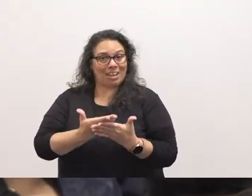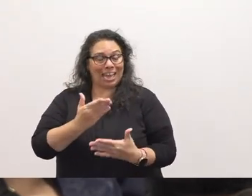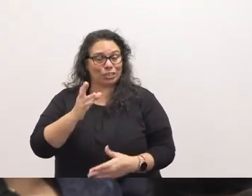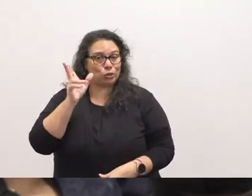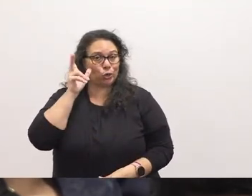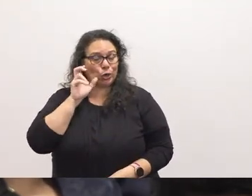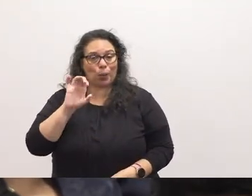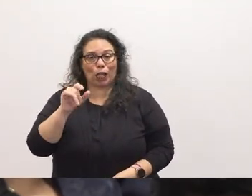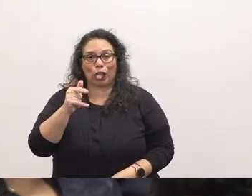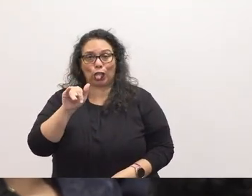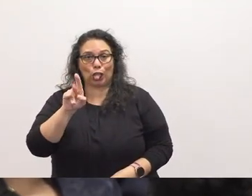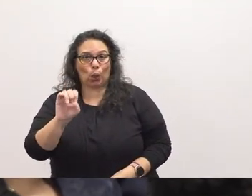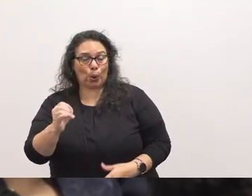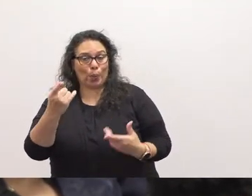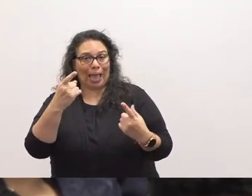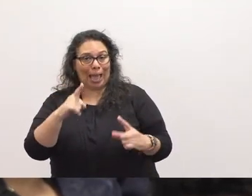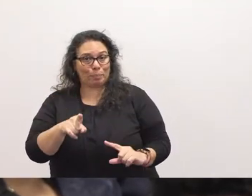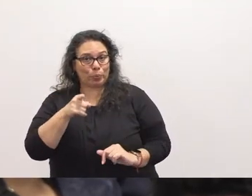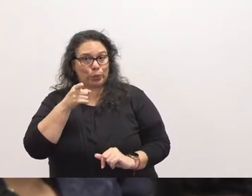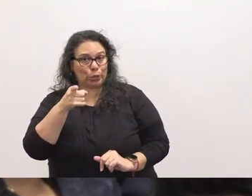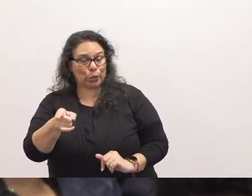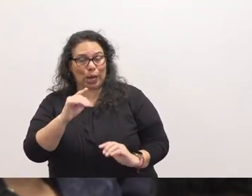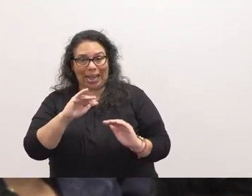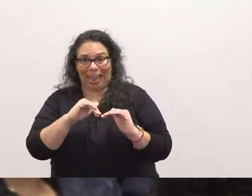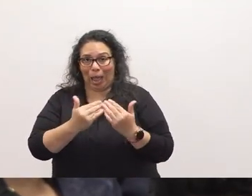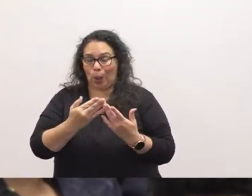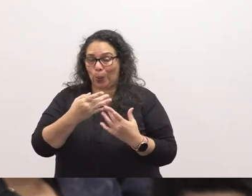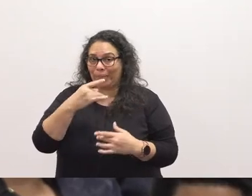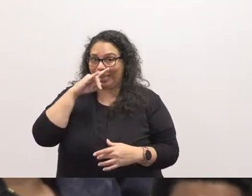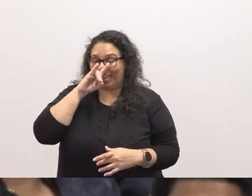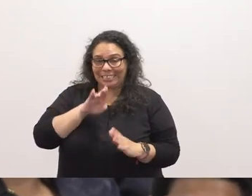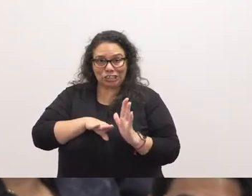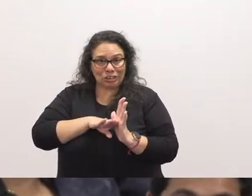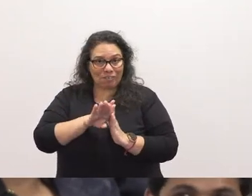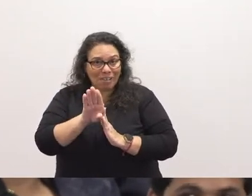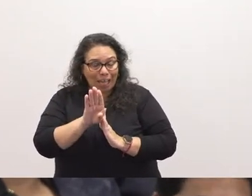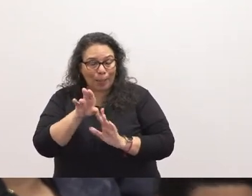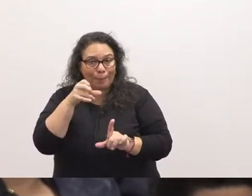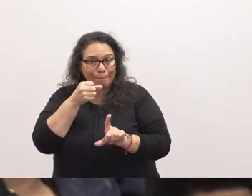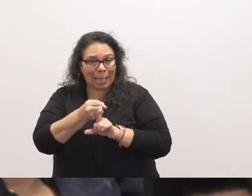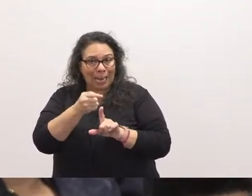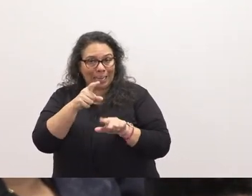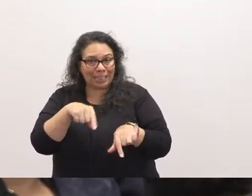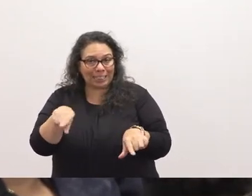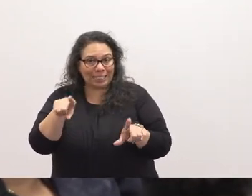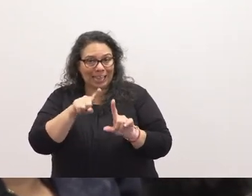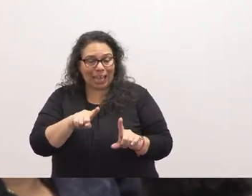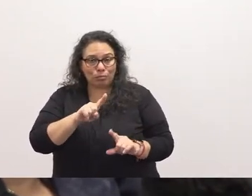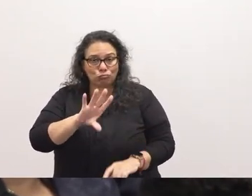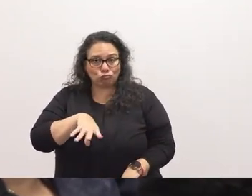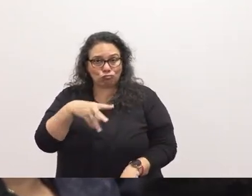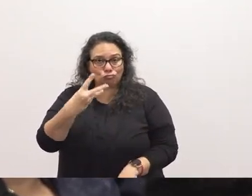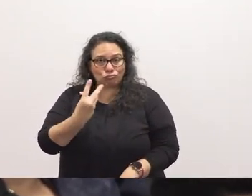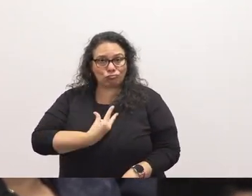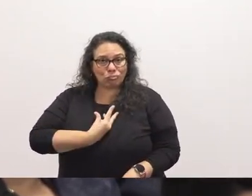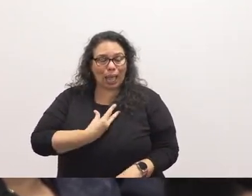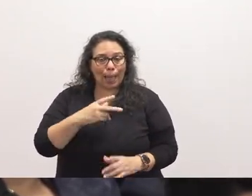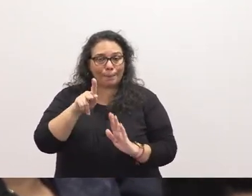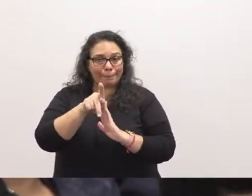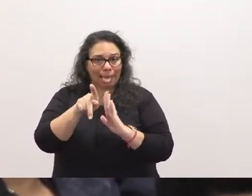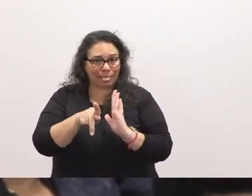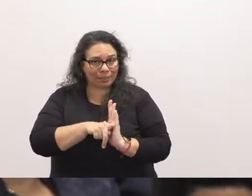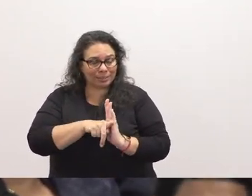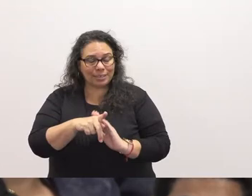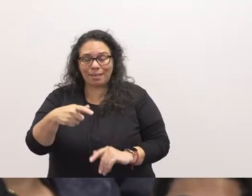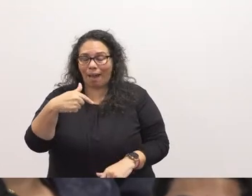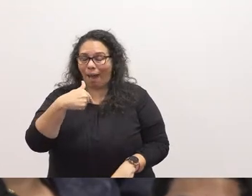and what happened with her, and you've heard about how the kids are developing and how this impacts them when it comes to transgender policies, which is something